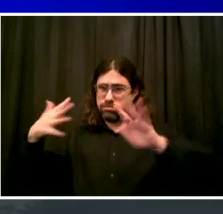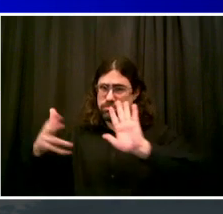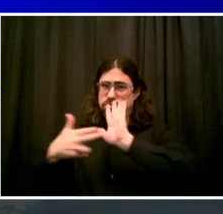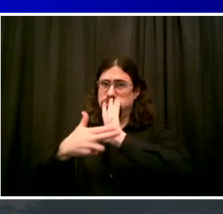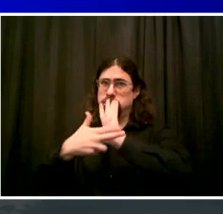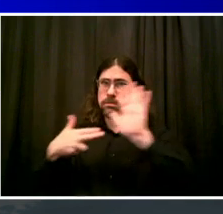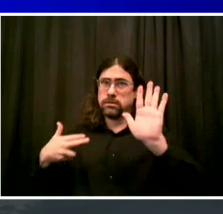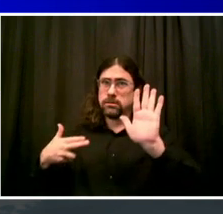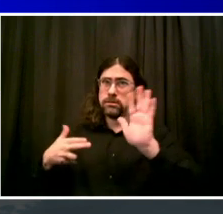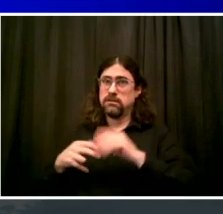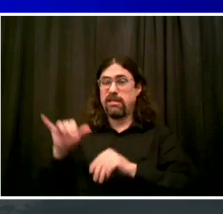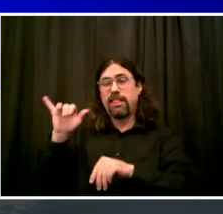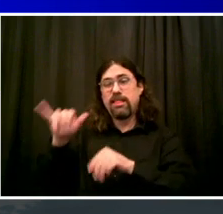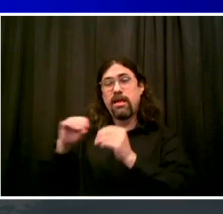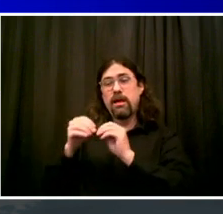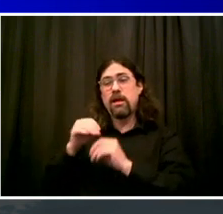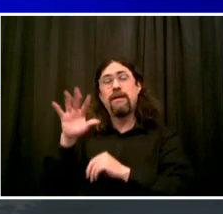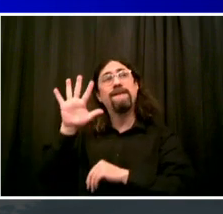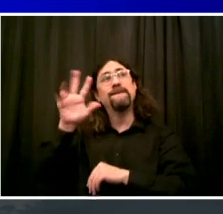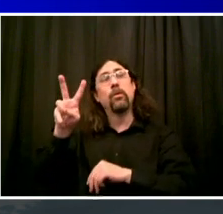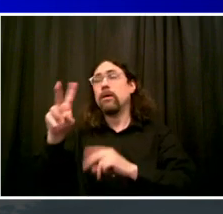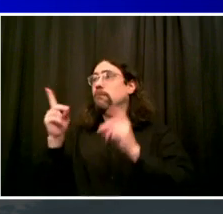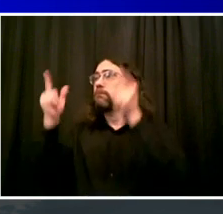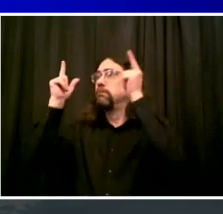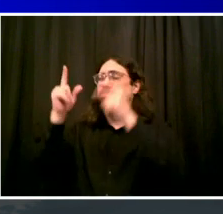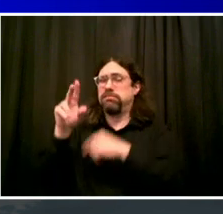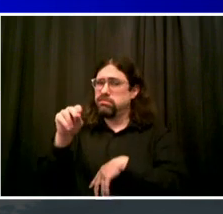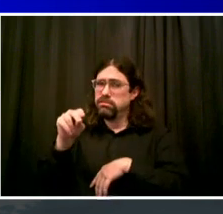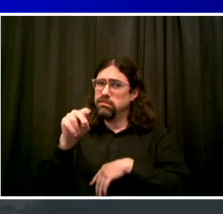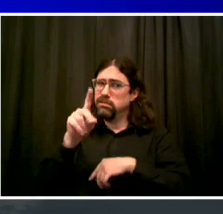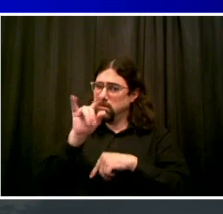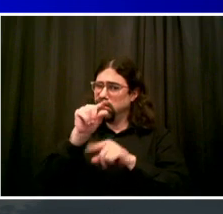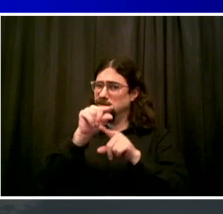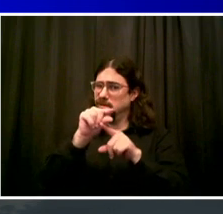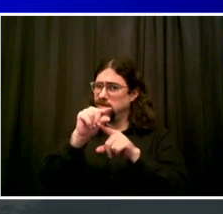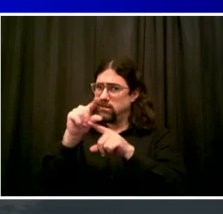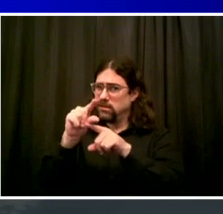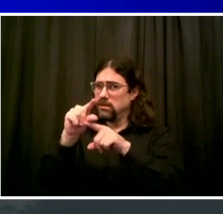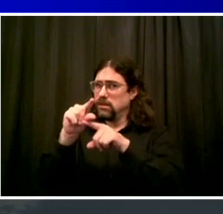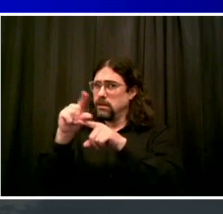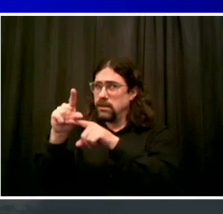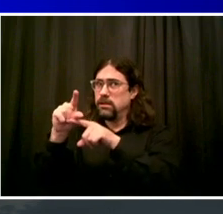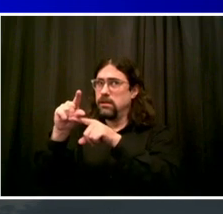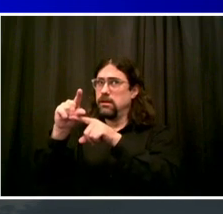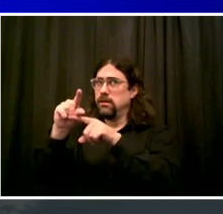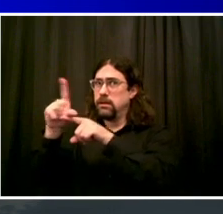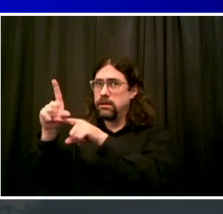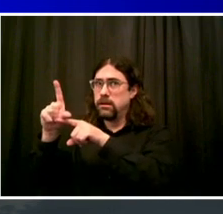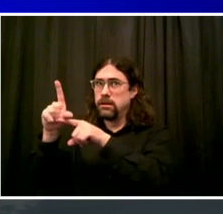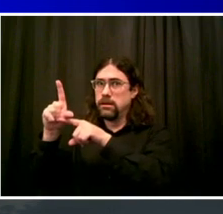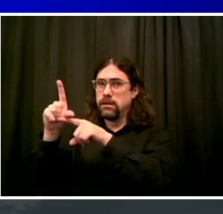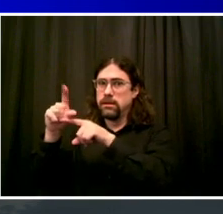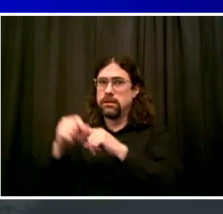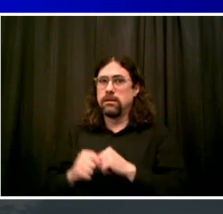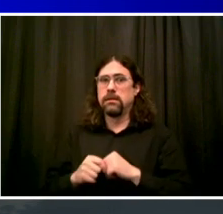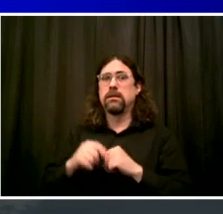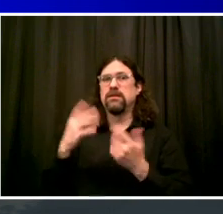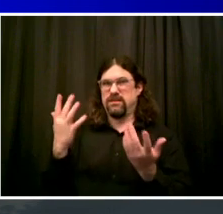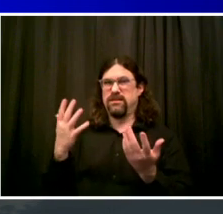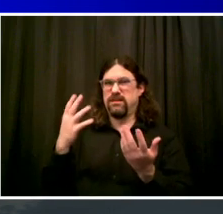pending right now for this city. Of the 62 cases, so the 52 confirmed and the 10 that are still being